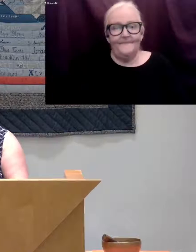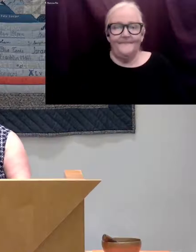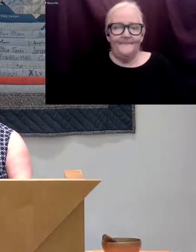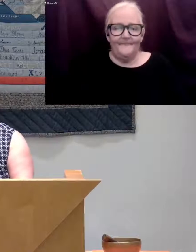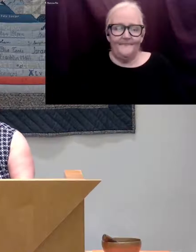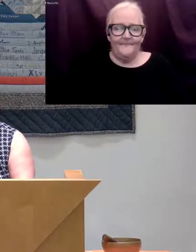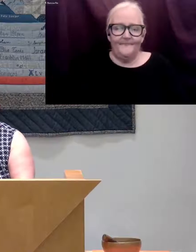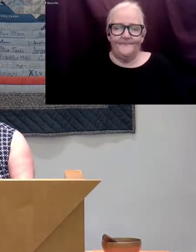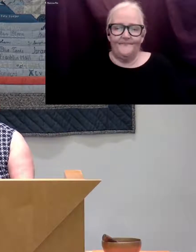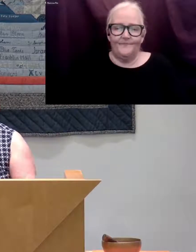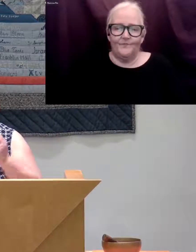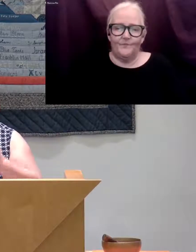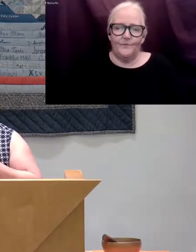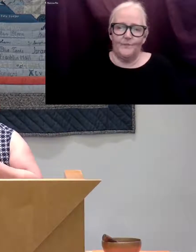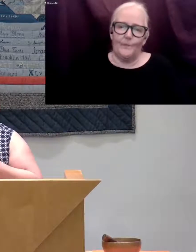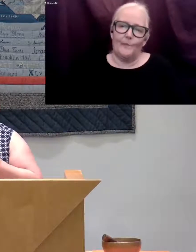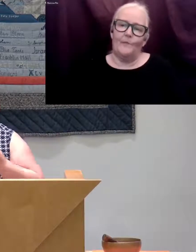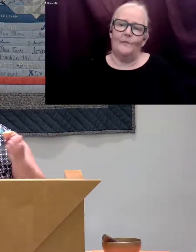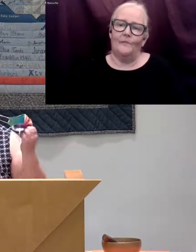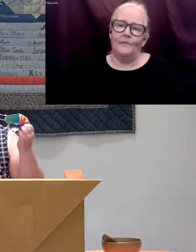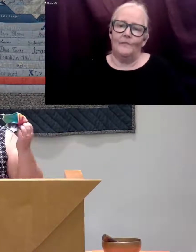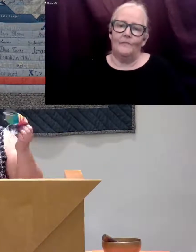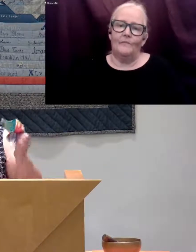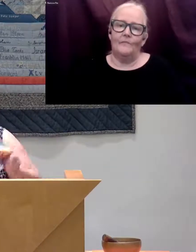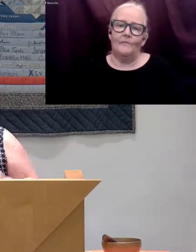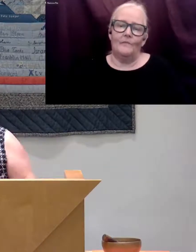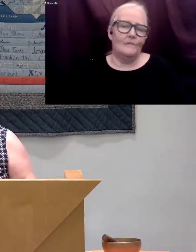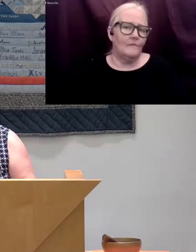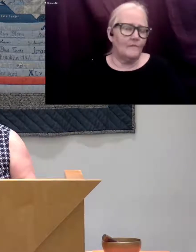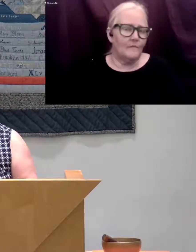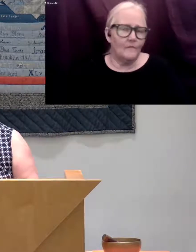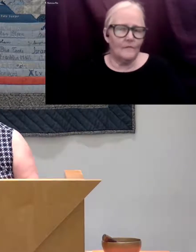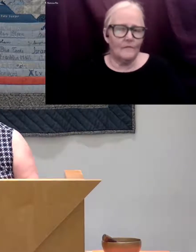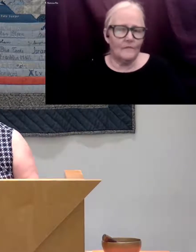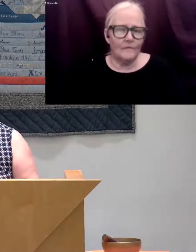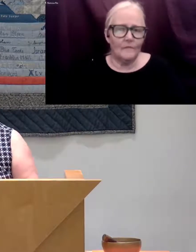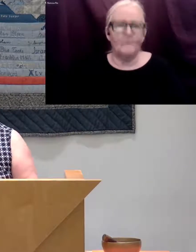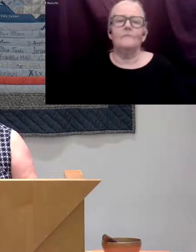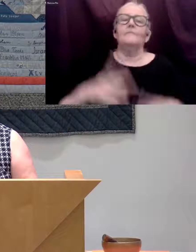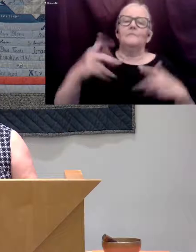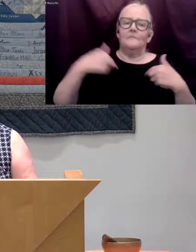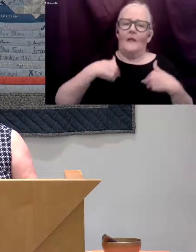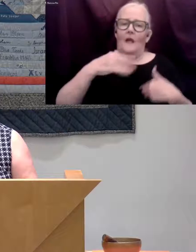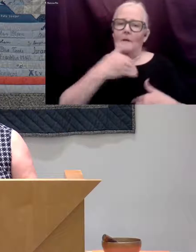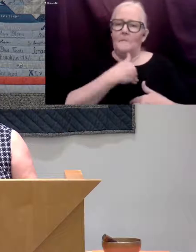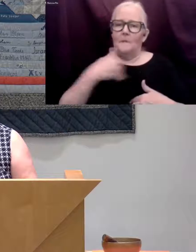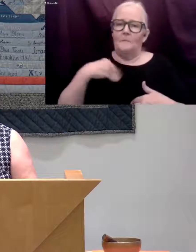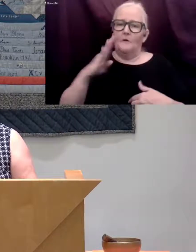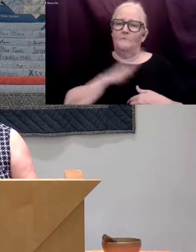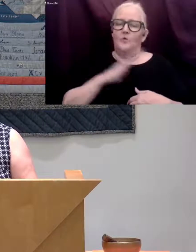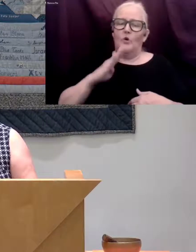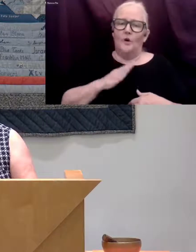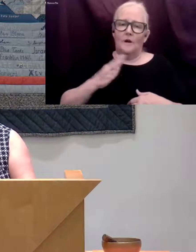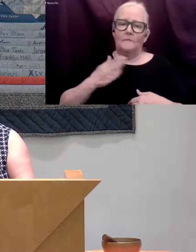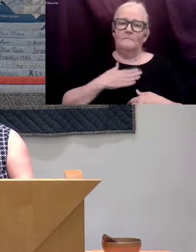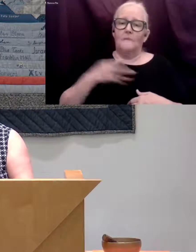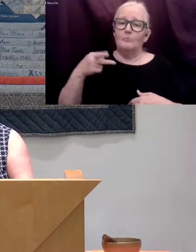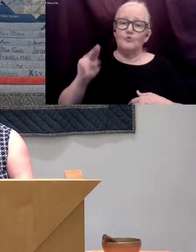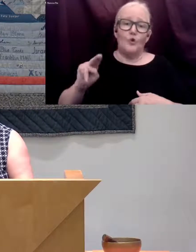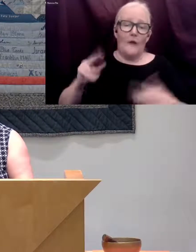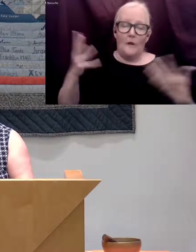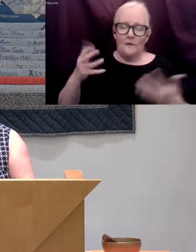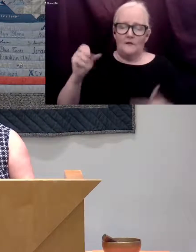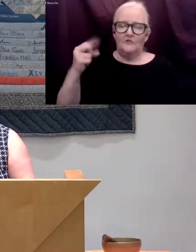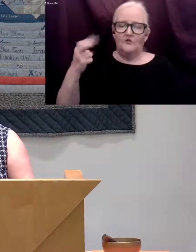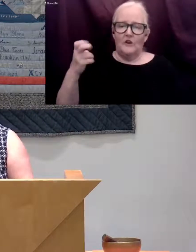My name is Tamara Bowman, and I'm a member of the board. My pronouns are she and hers. Our church is not only the